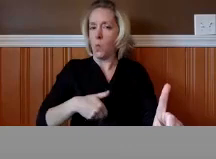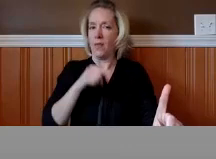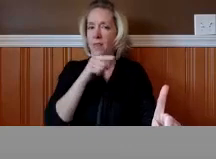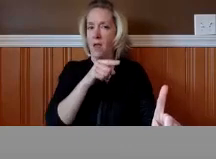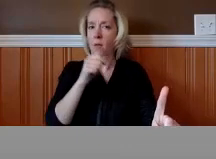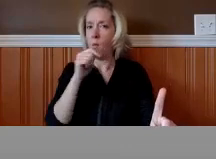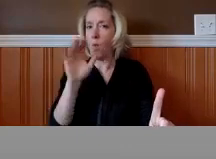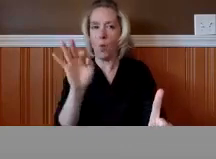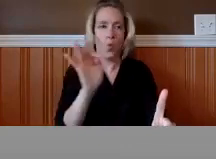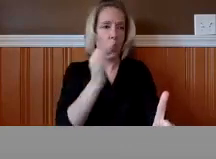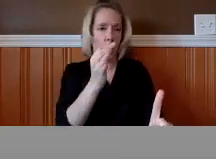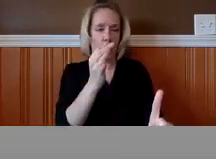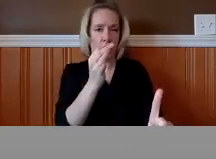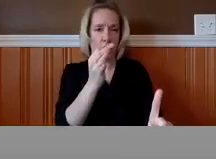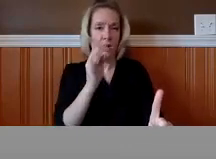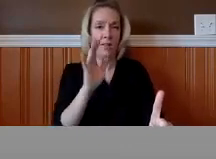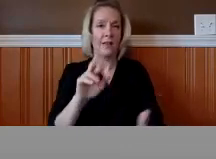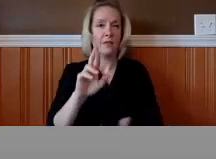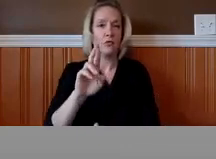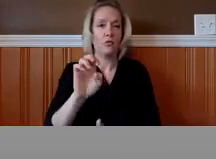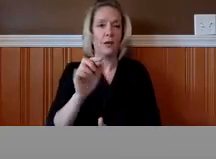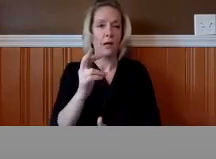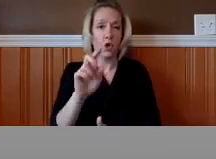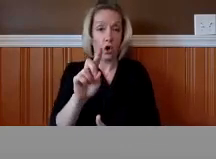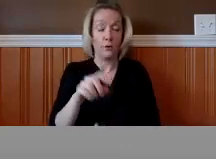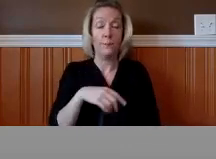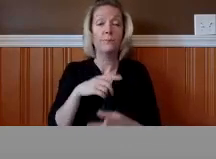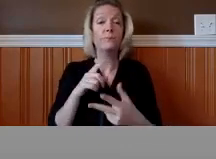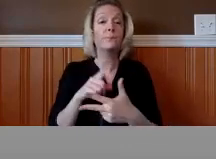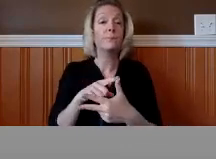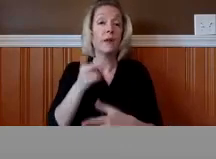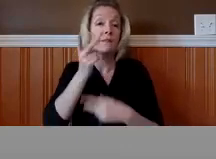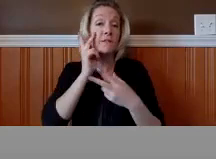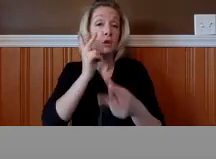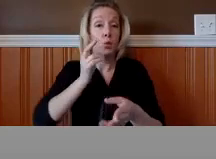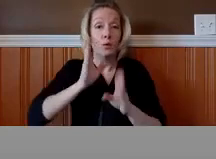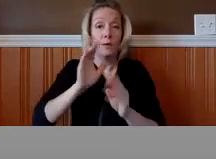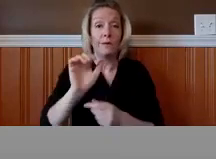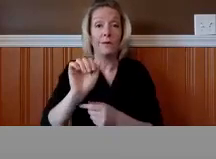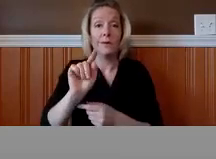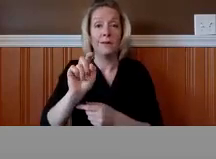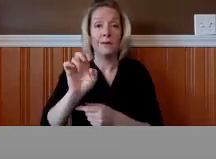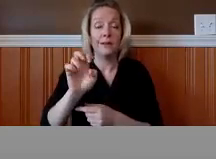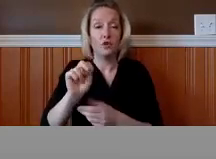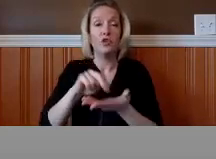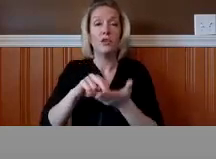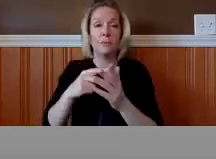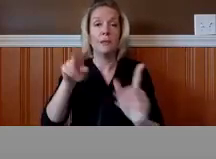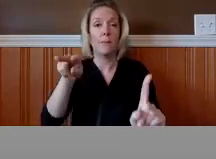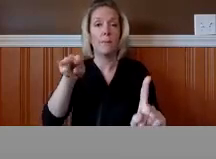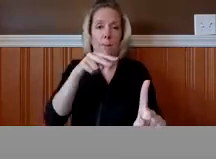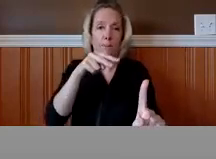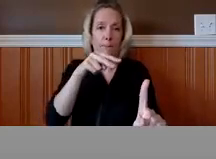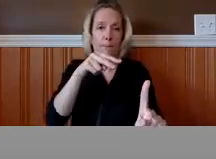look. When we think about visual attention, we think about our students taking their eyes and putting it directly onto the object. So I'm showing my